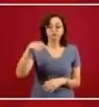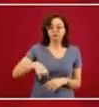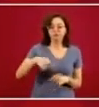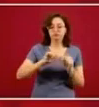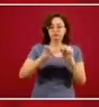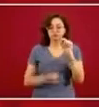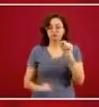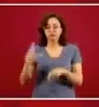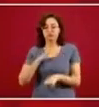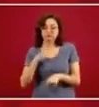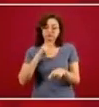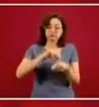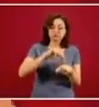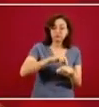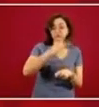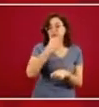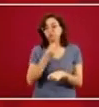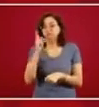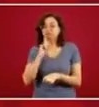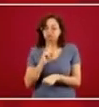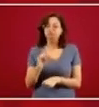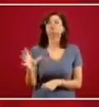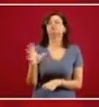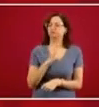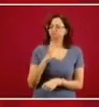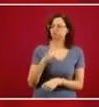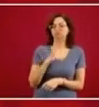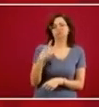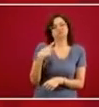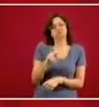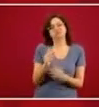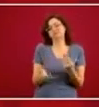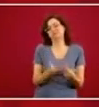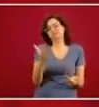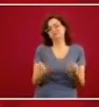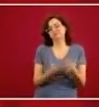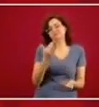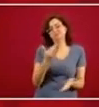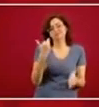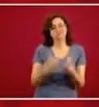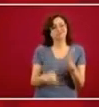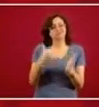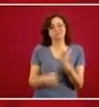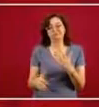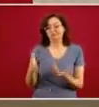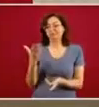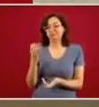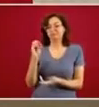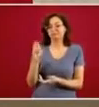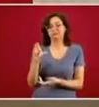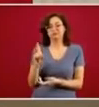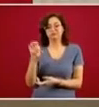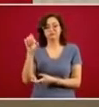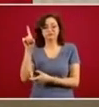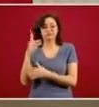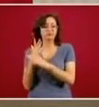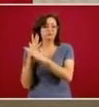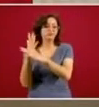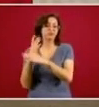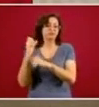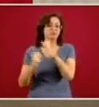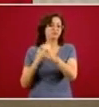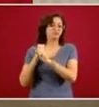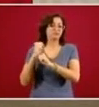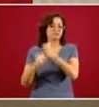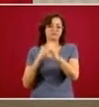professionals. When you ask me, are there doctors in Mexico? Of course there are, but in insufficient numbers. This